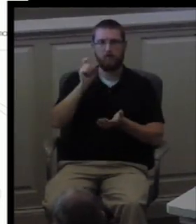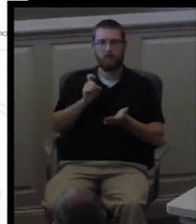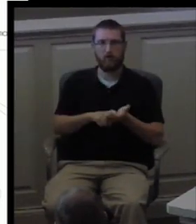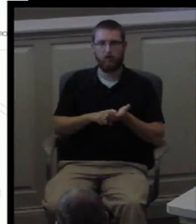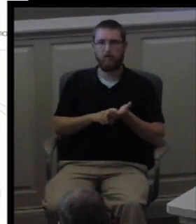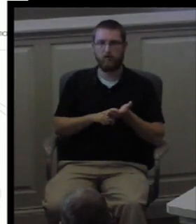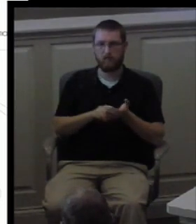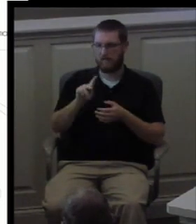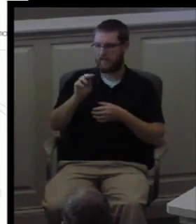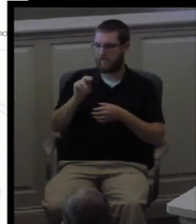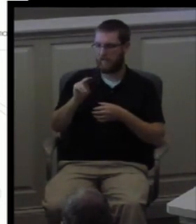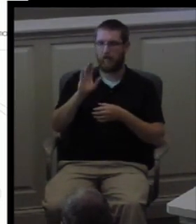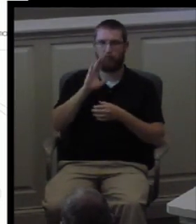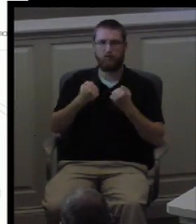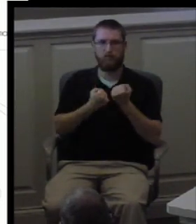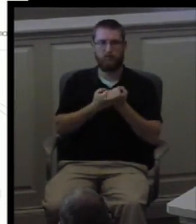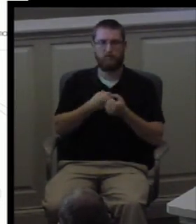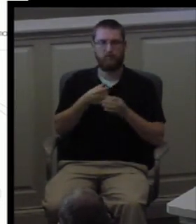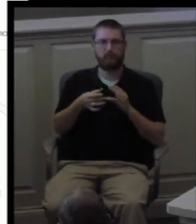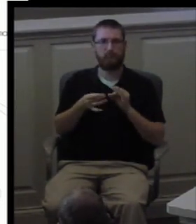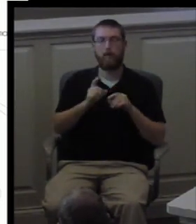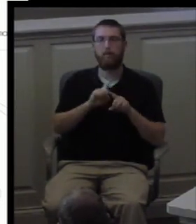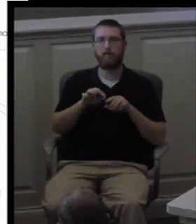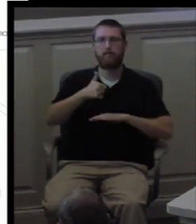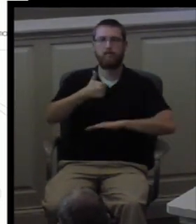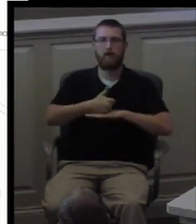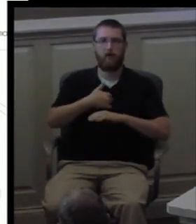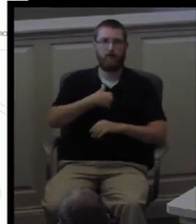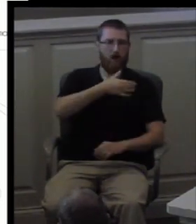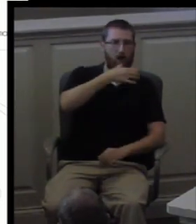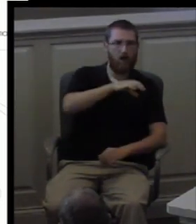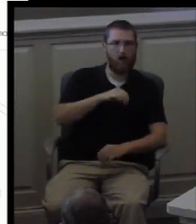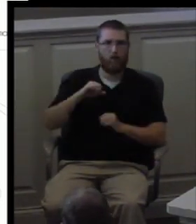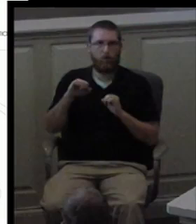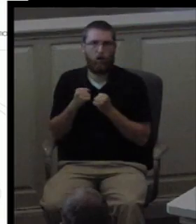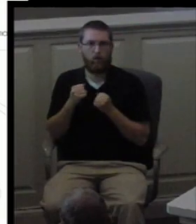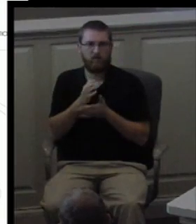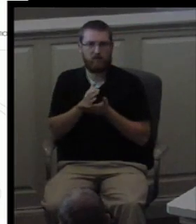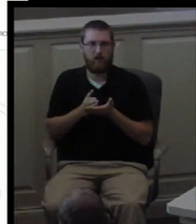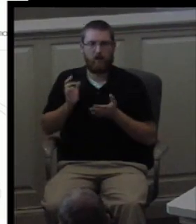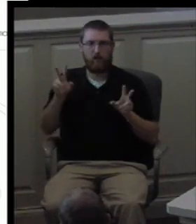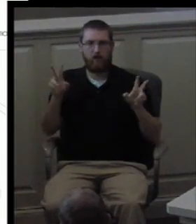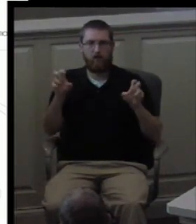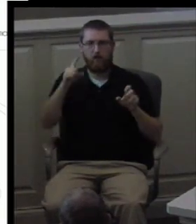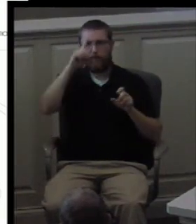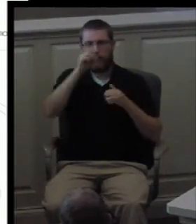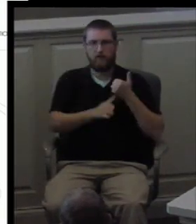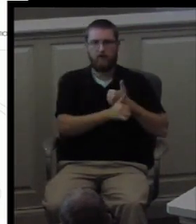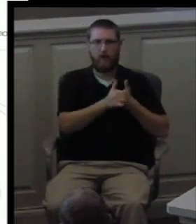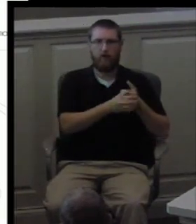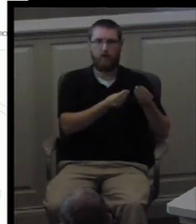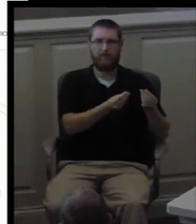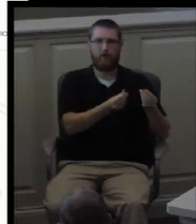and Ken will back me up on this, is that you try to establish a hot and cold side to your station. Because of the hazardous